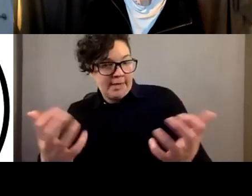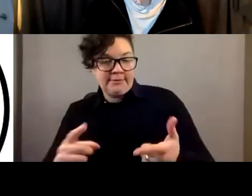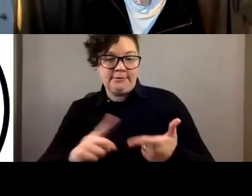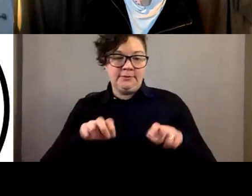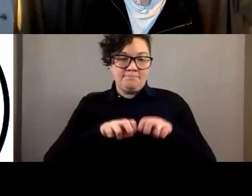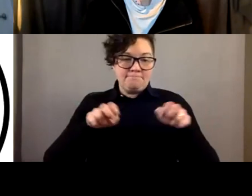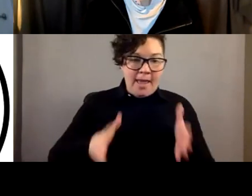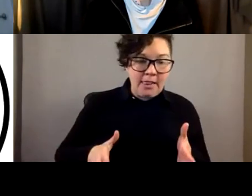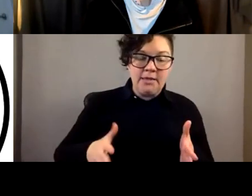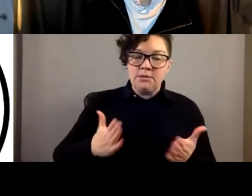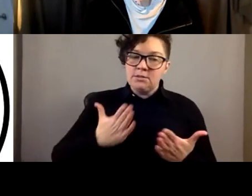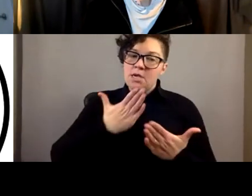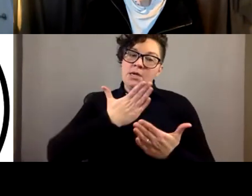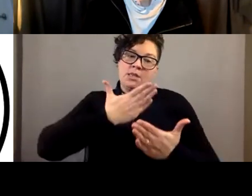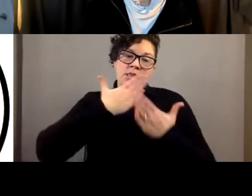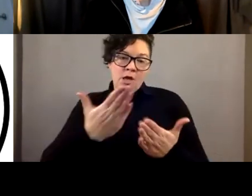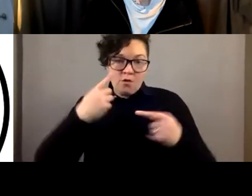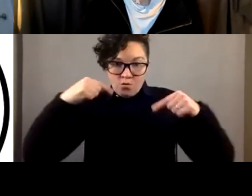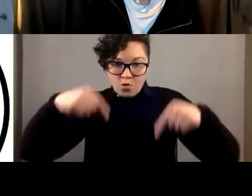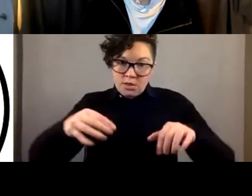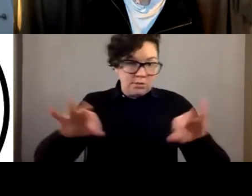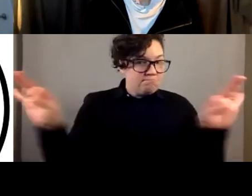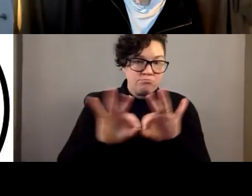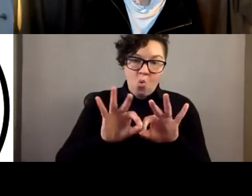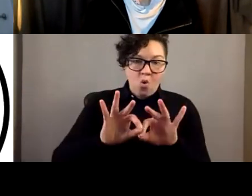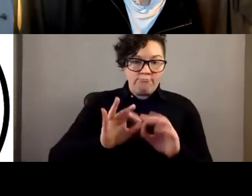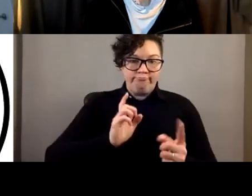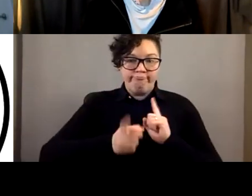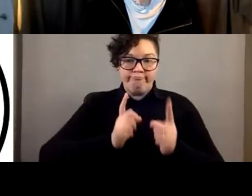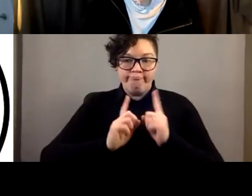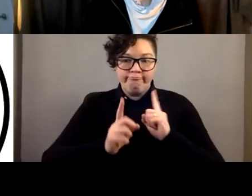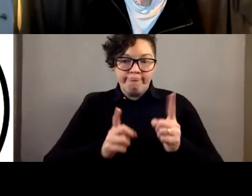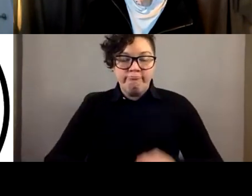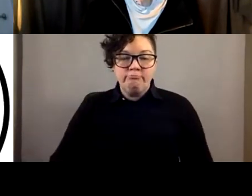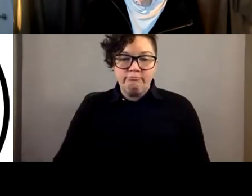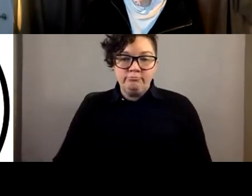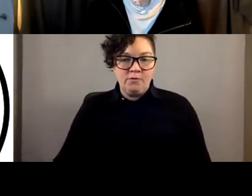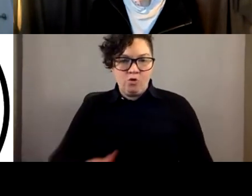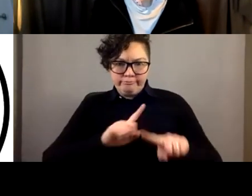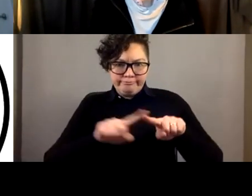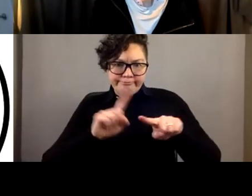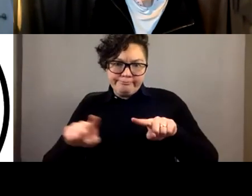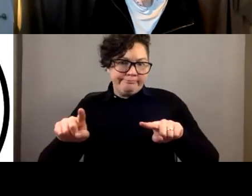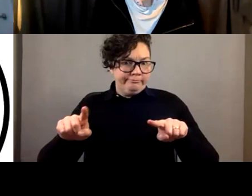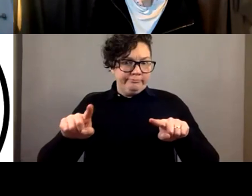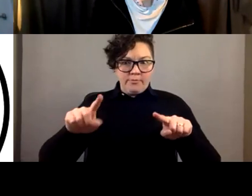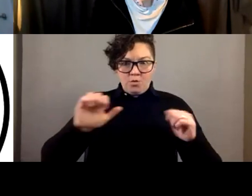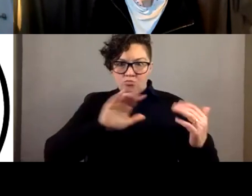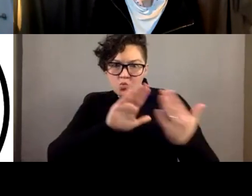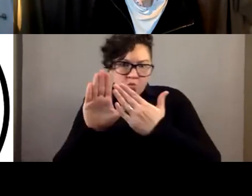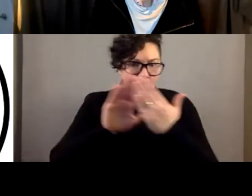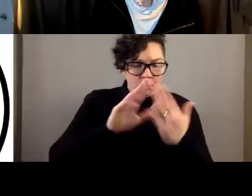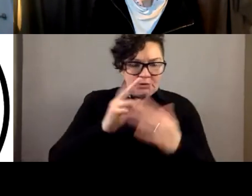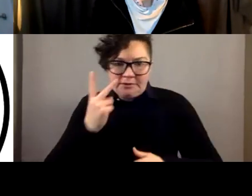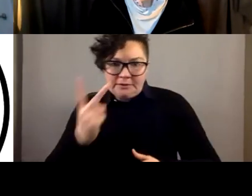this important discussion, for the divergent approaches that we also have seen, and at